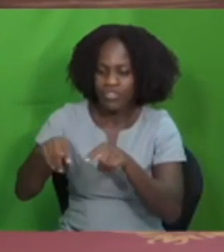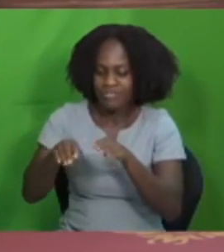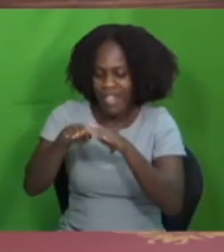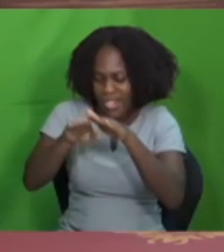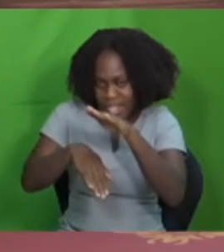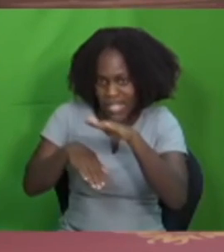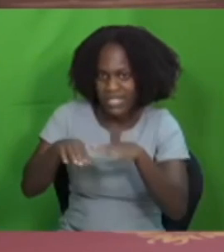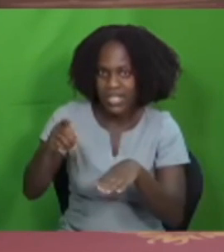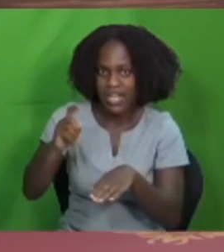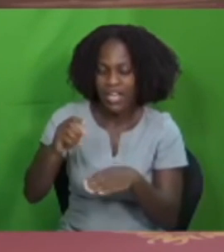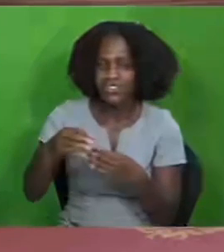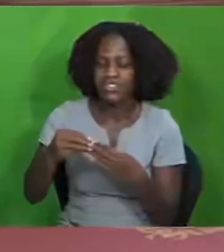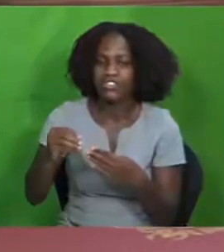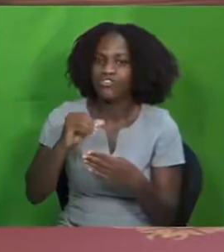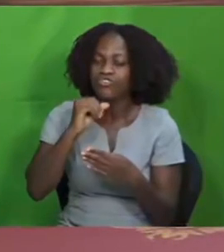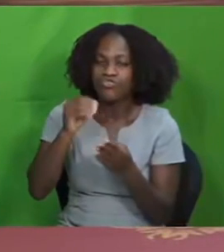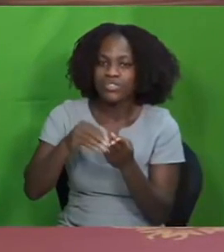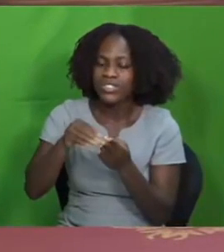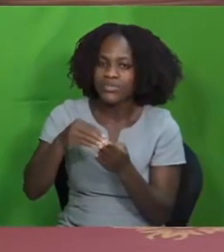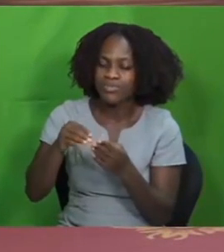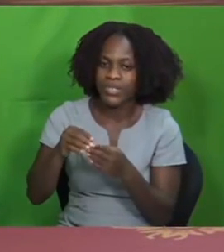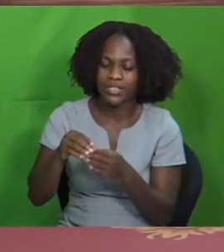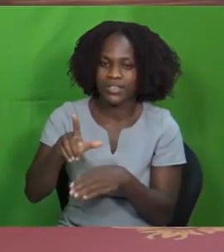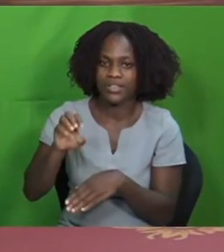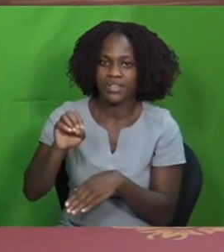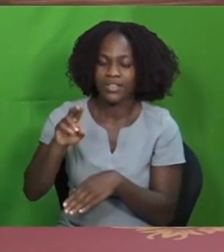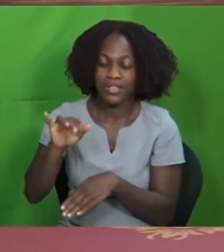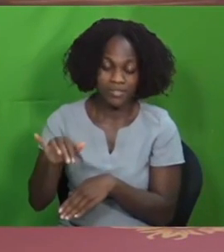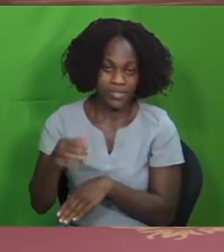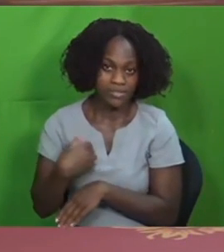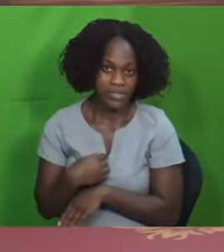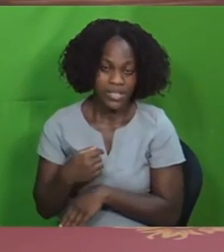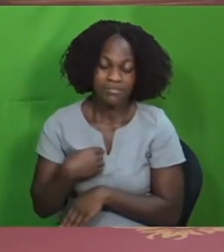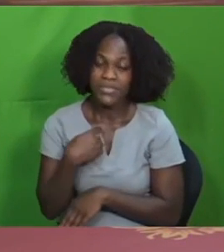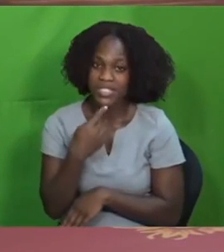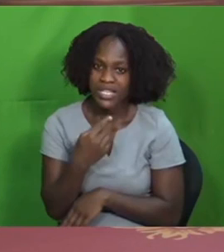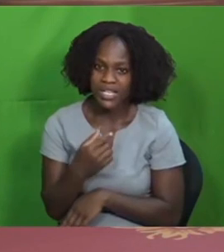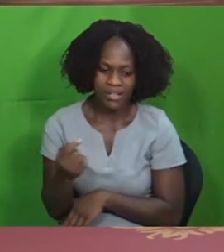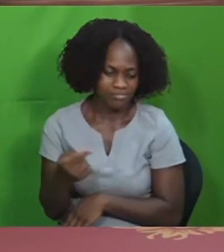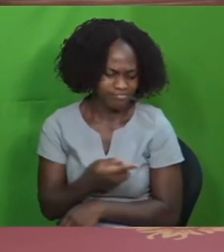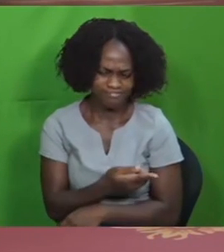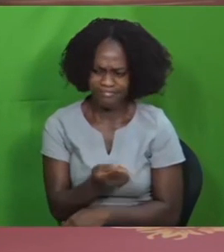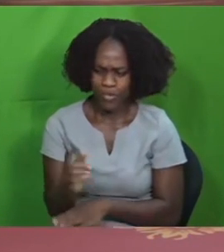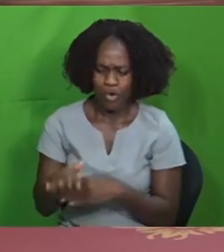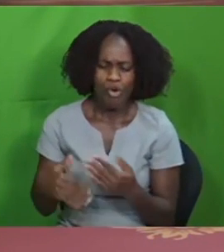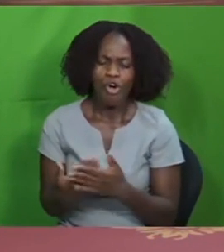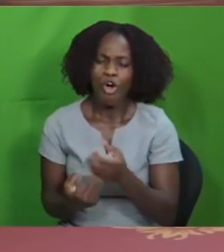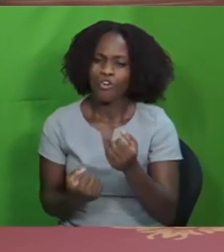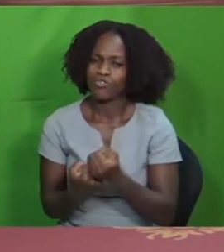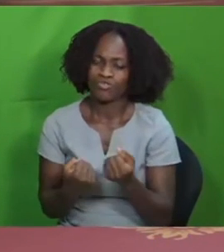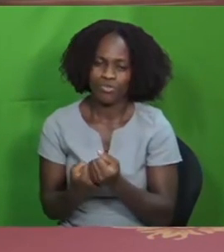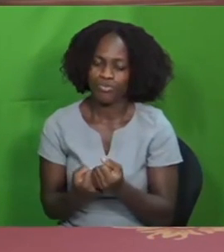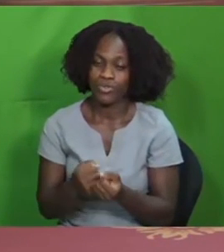cedis a day will not pay this levy. Mr. Speaker, I want to conclude by asking my colleagues here to support this